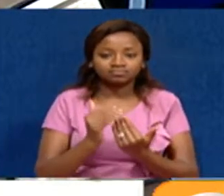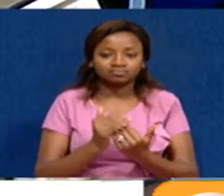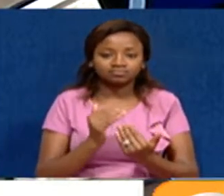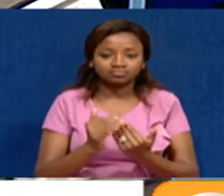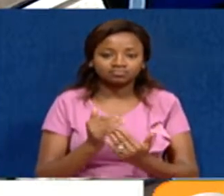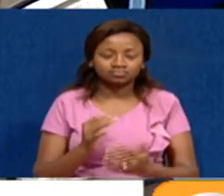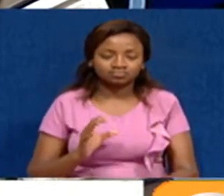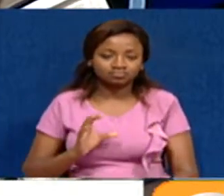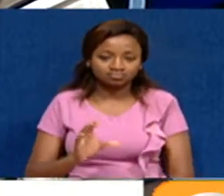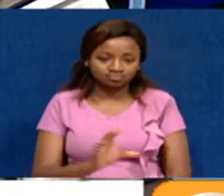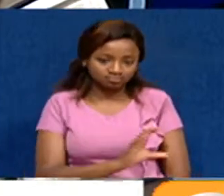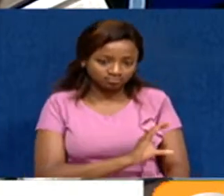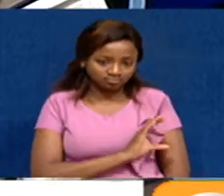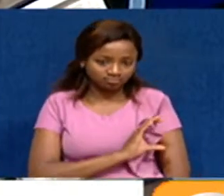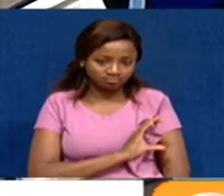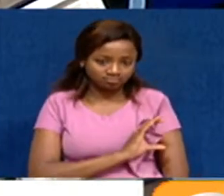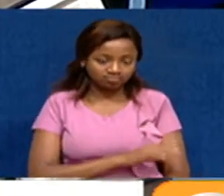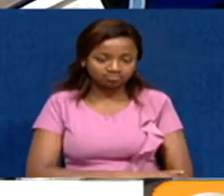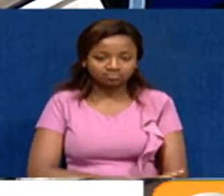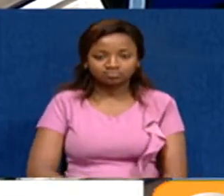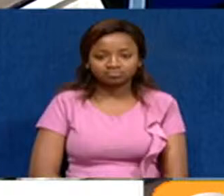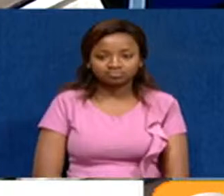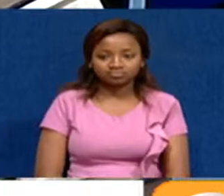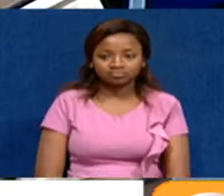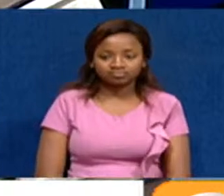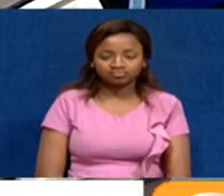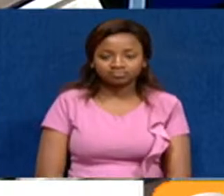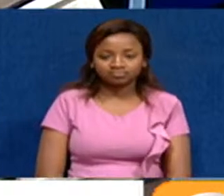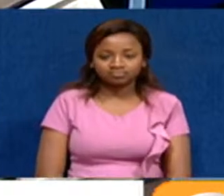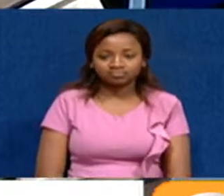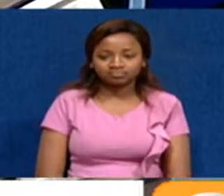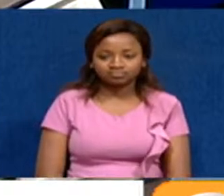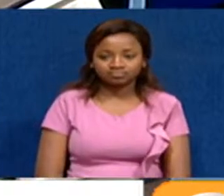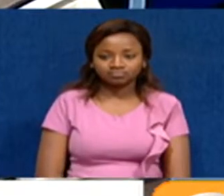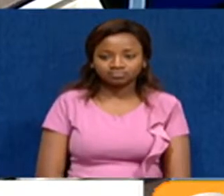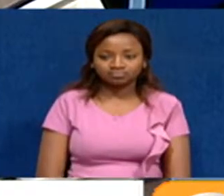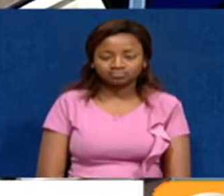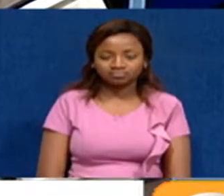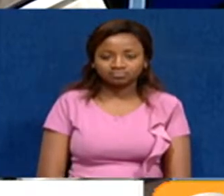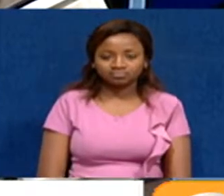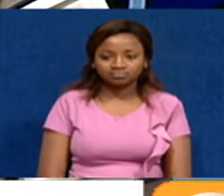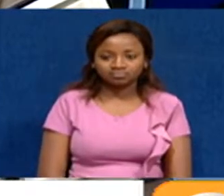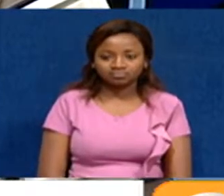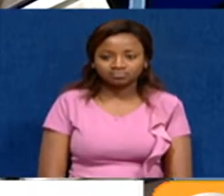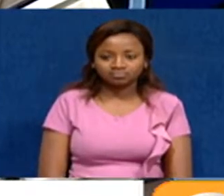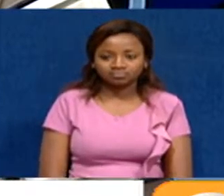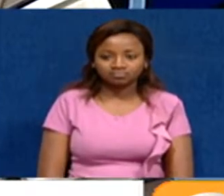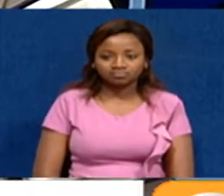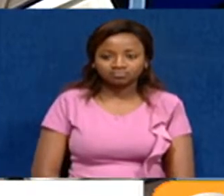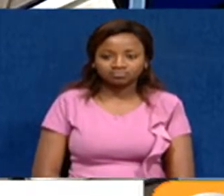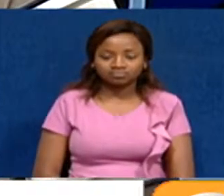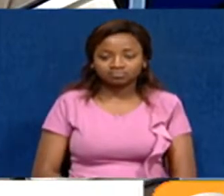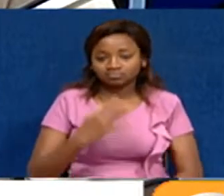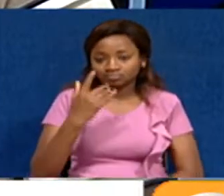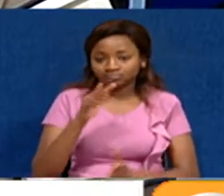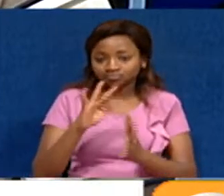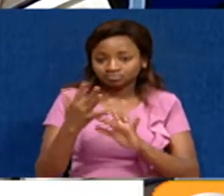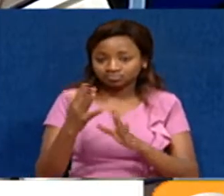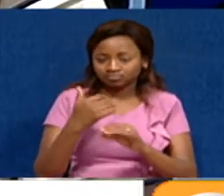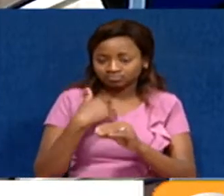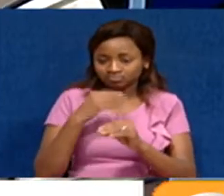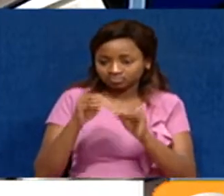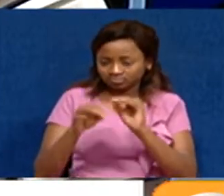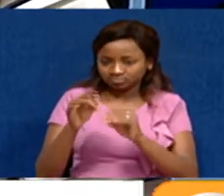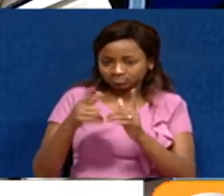of the game. You find that federations come in and a lot of wrongs happen,